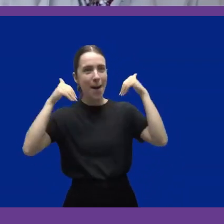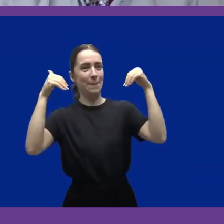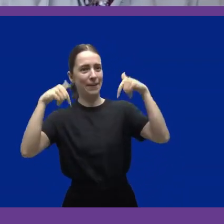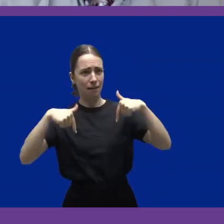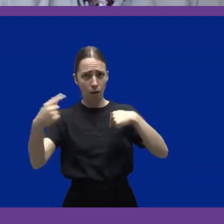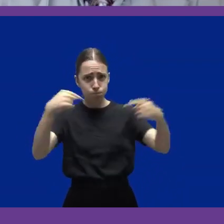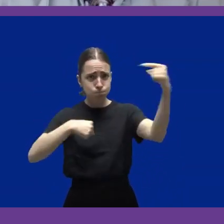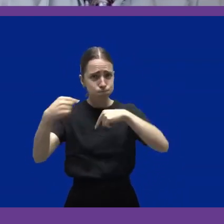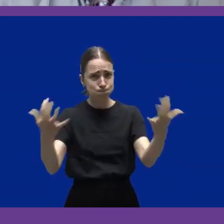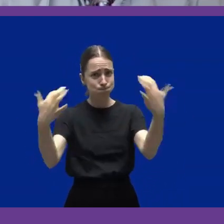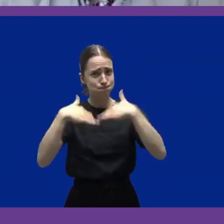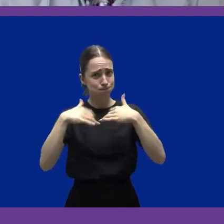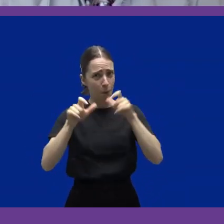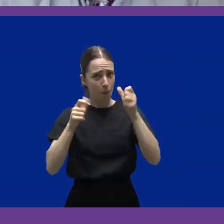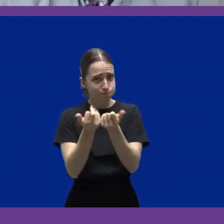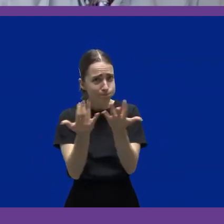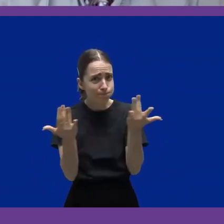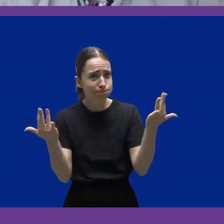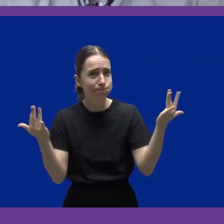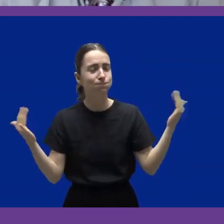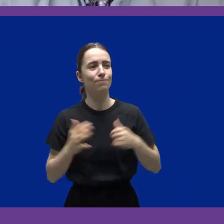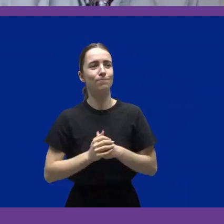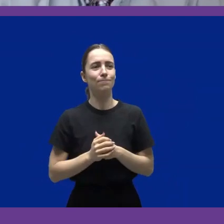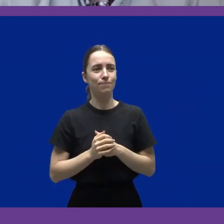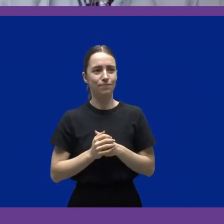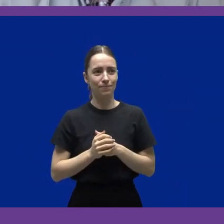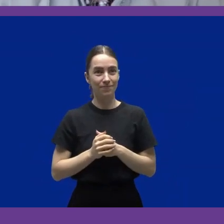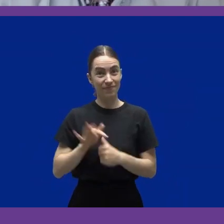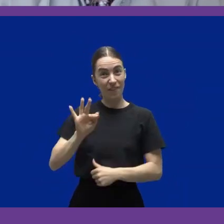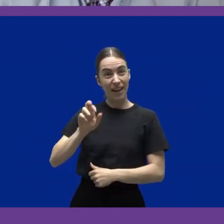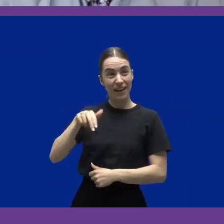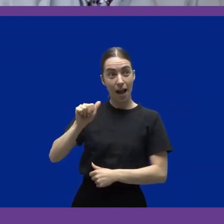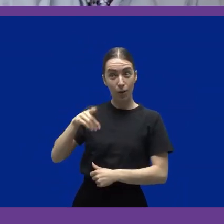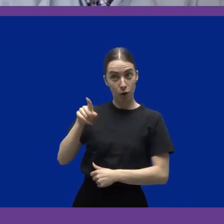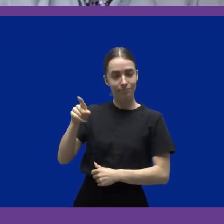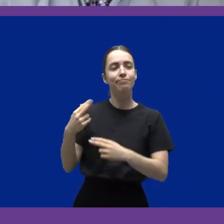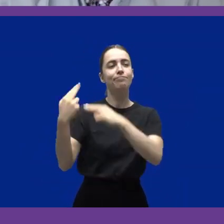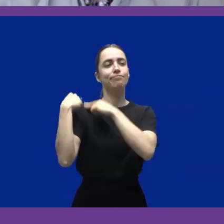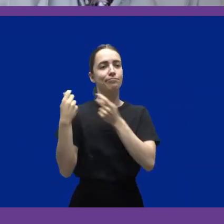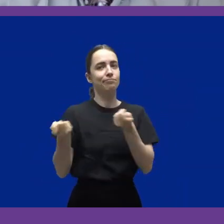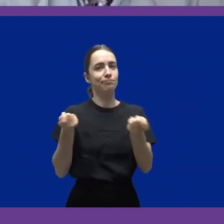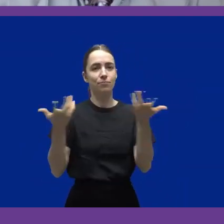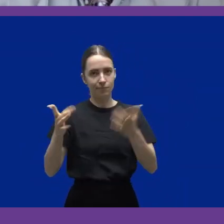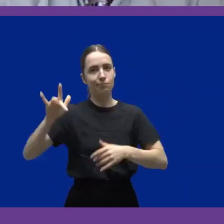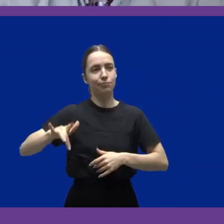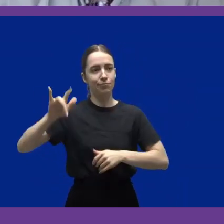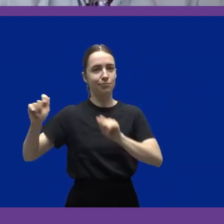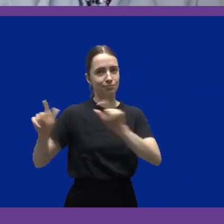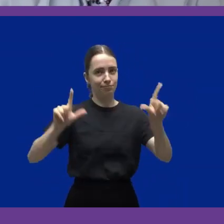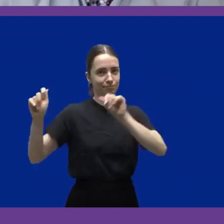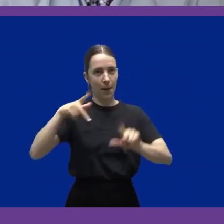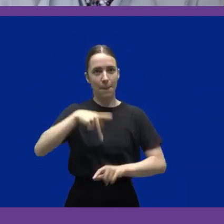upload the slides so that we can show you the program that we have prepared for you today.